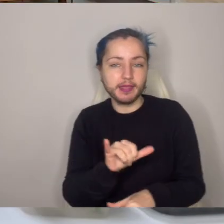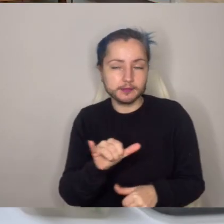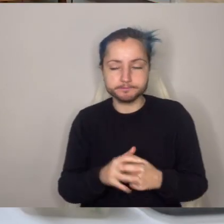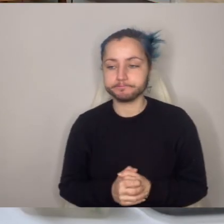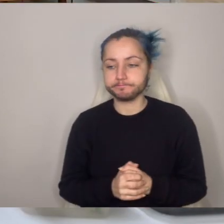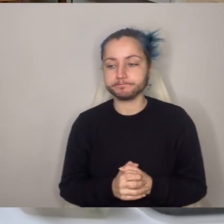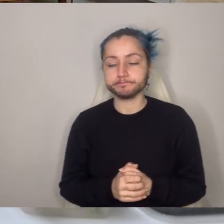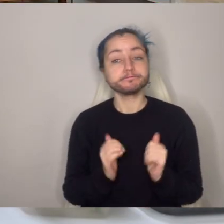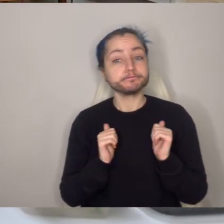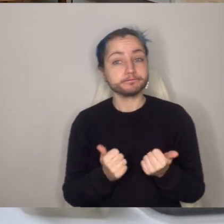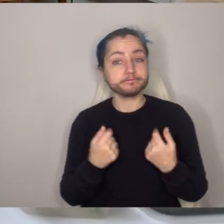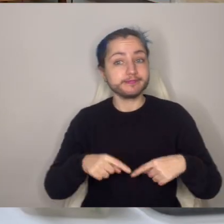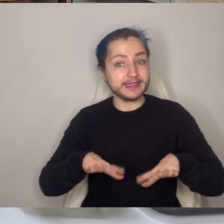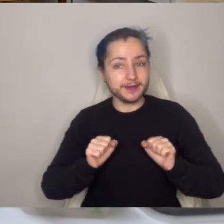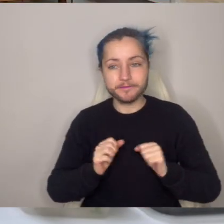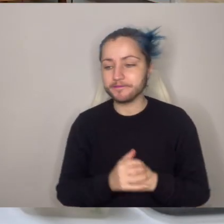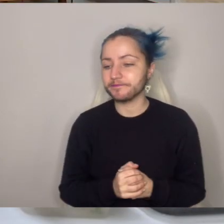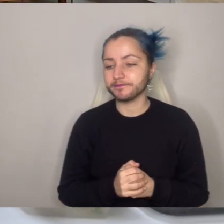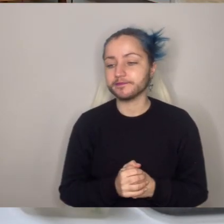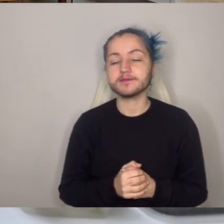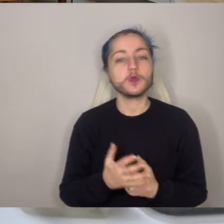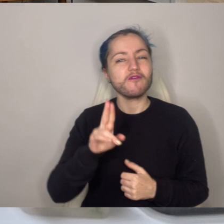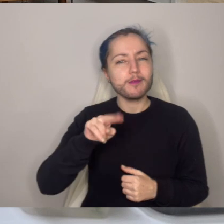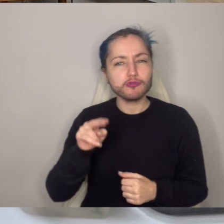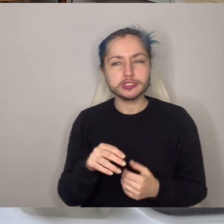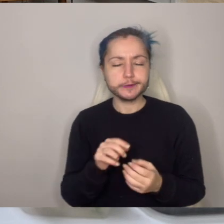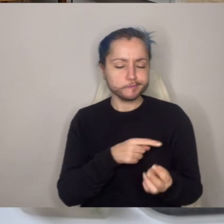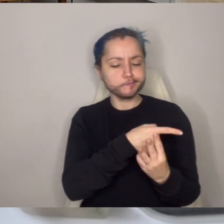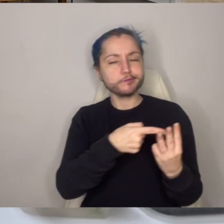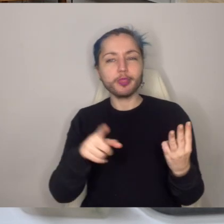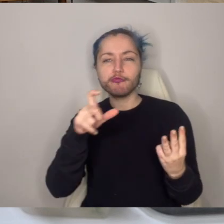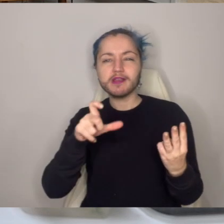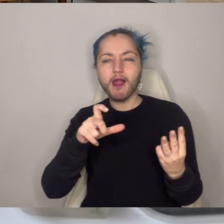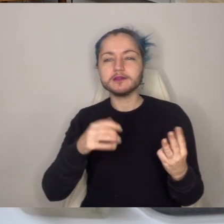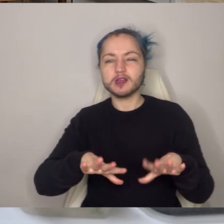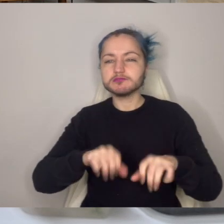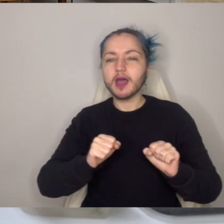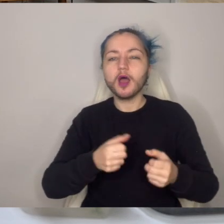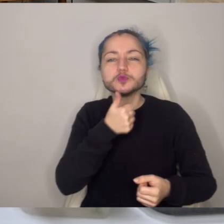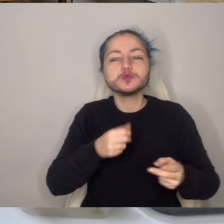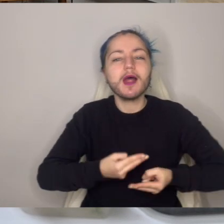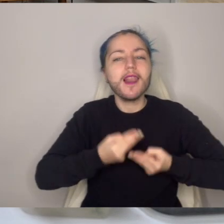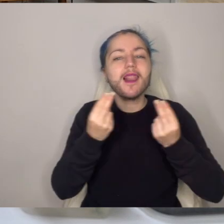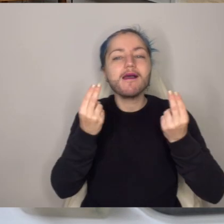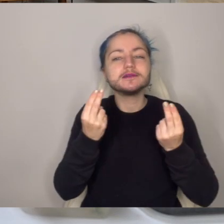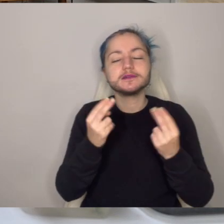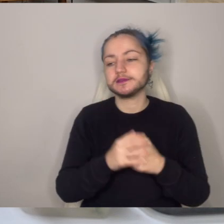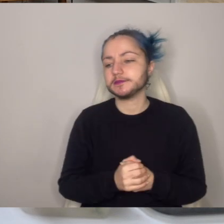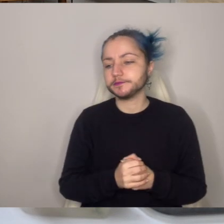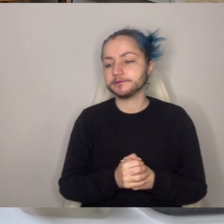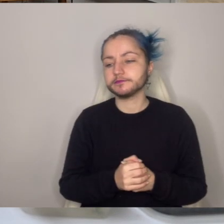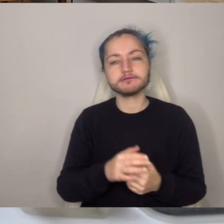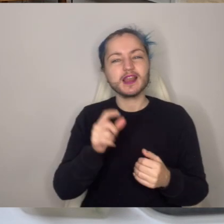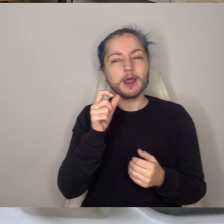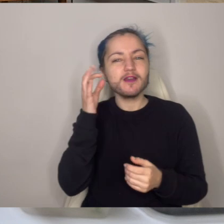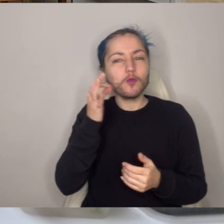So let's start the workshop. I've got a brush, and of my 3 colours I'm going to use the lightest one. I'm just